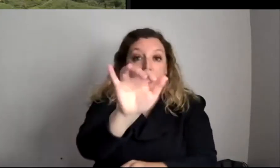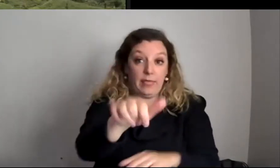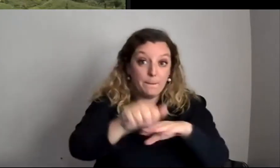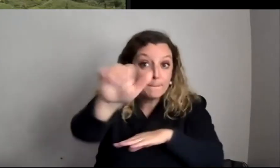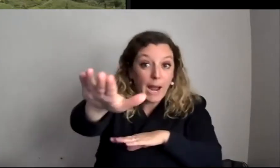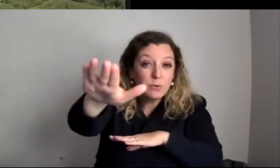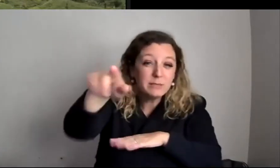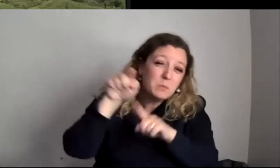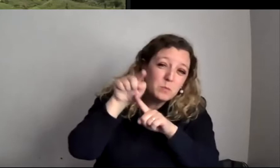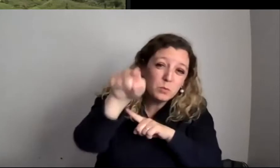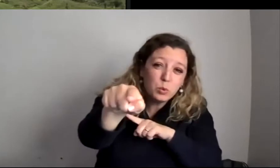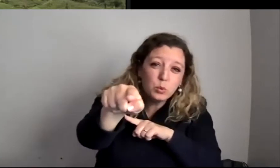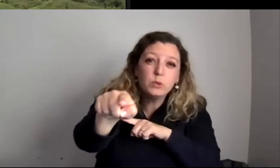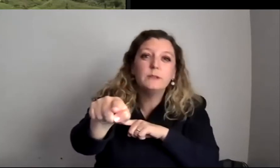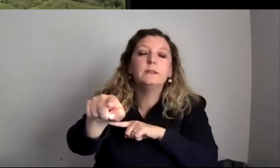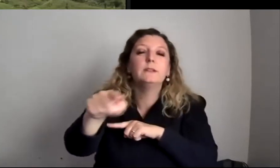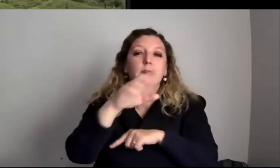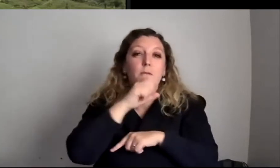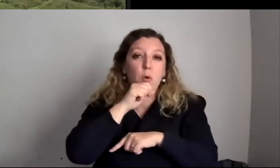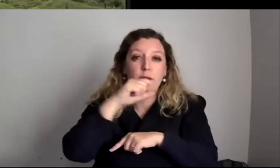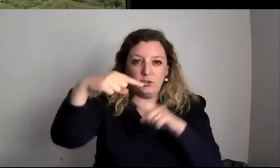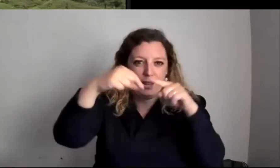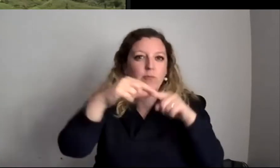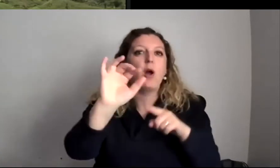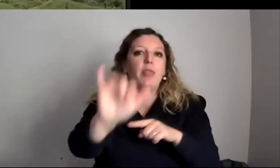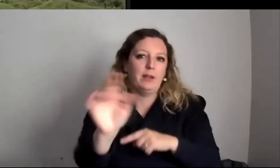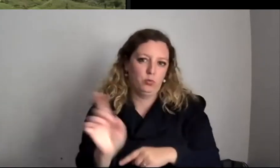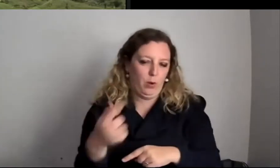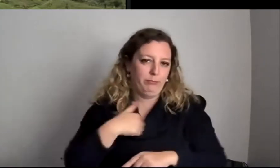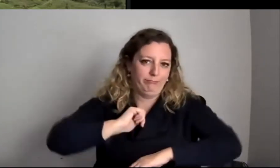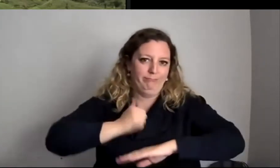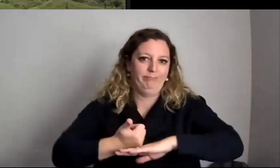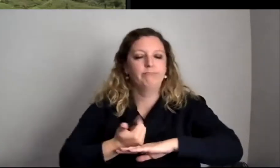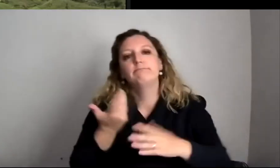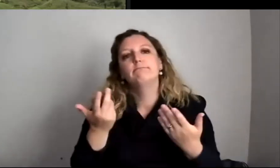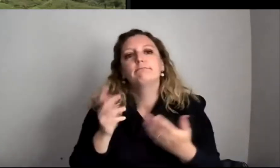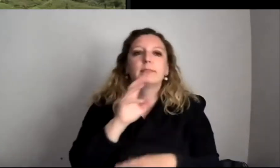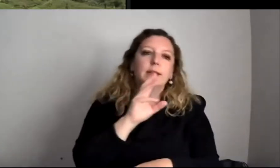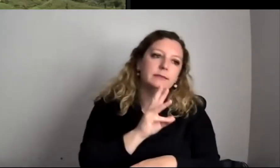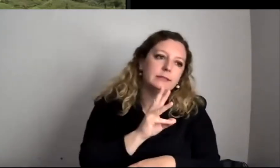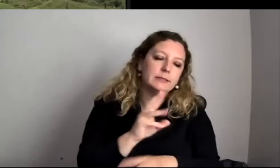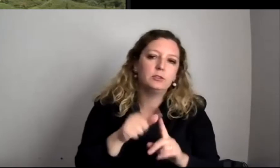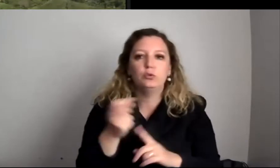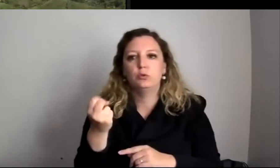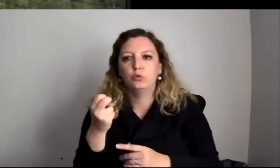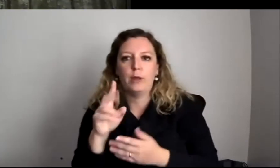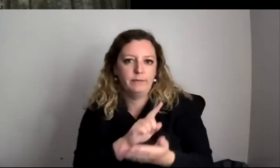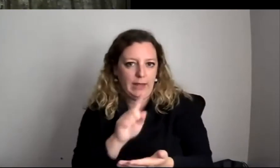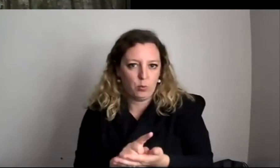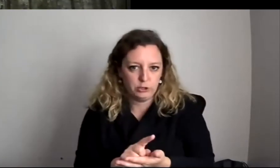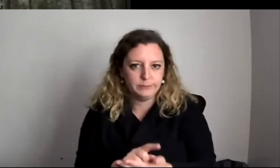top way here at the back where the orange arrow is, that's where our field site is. So this can take anywhere from 6, sometimes to 12 hours to get